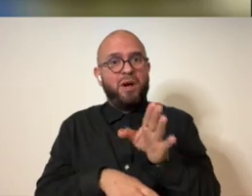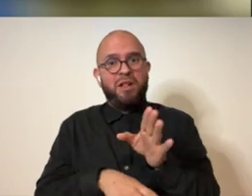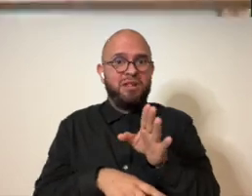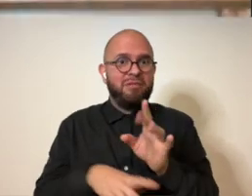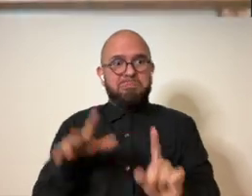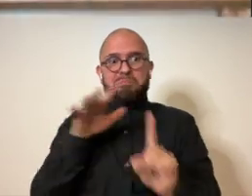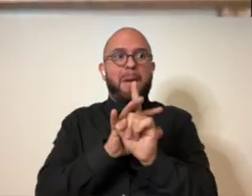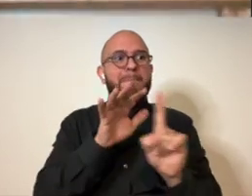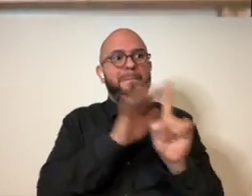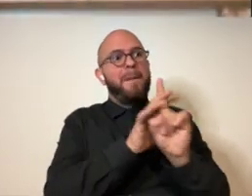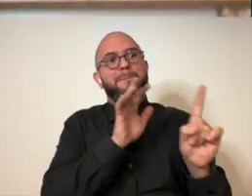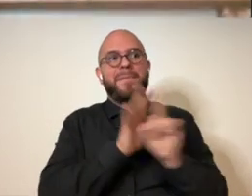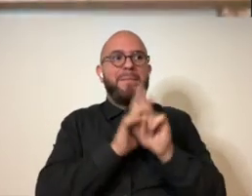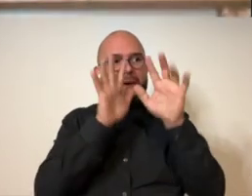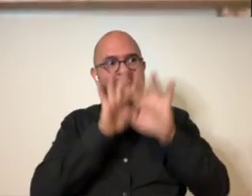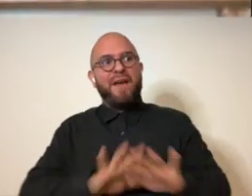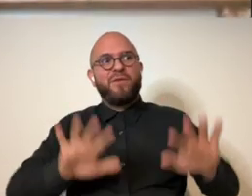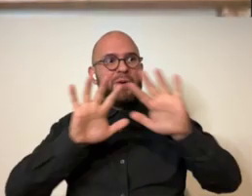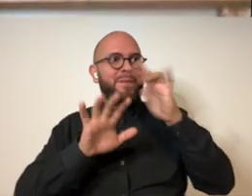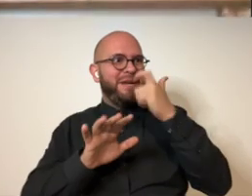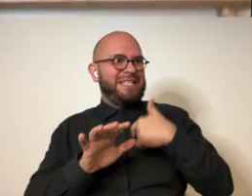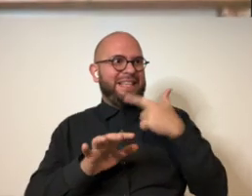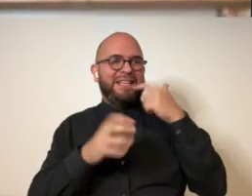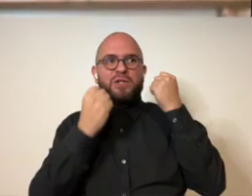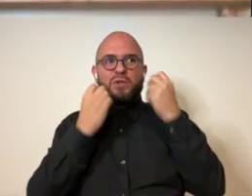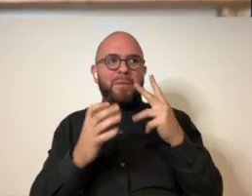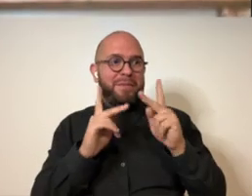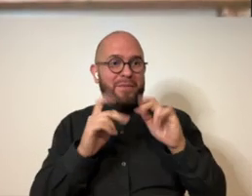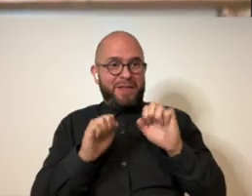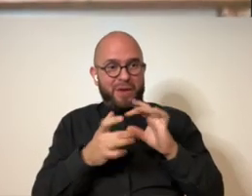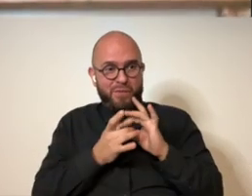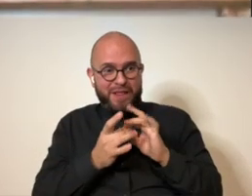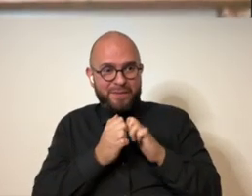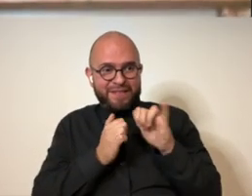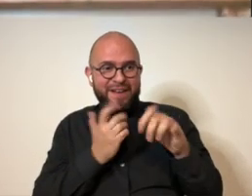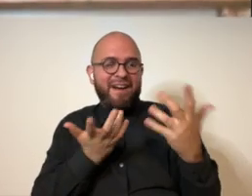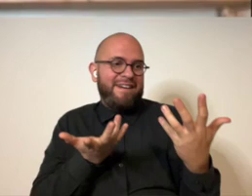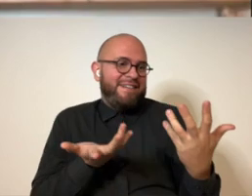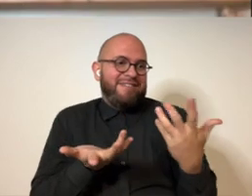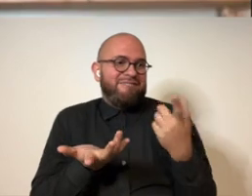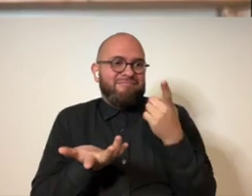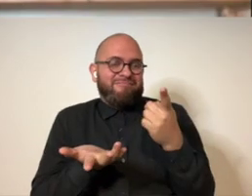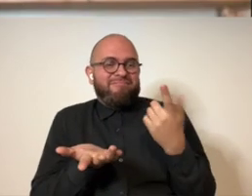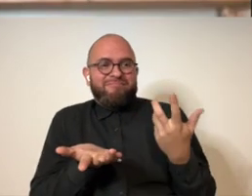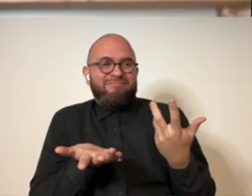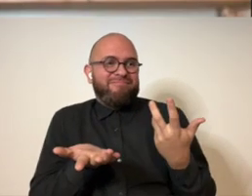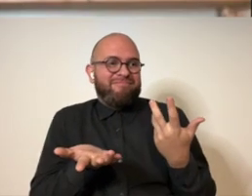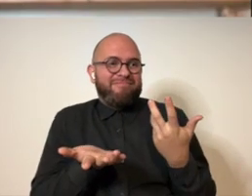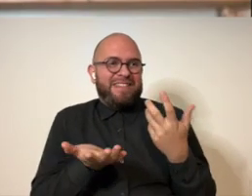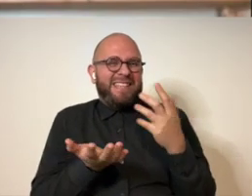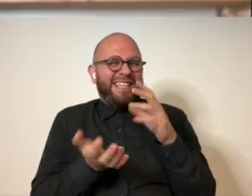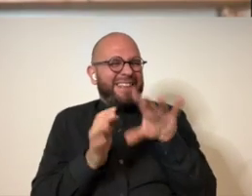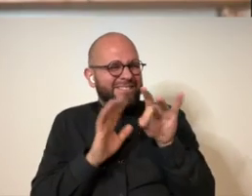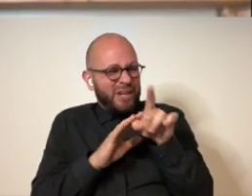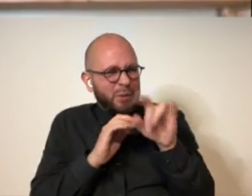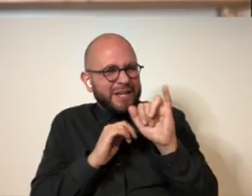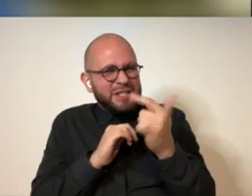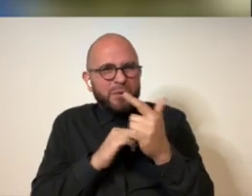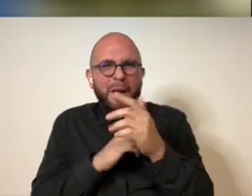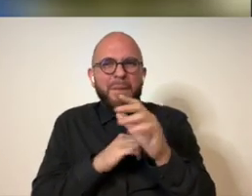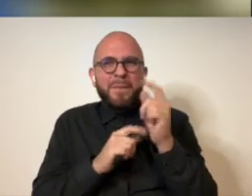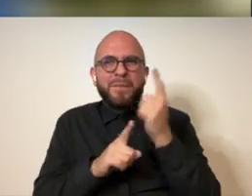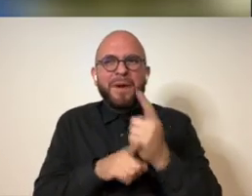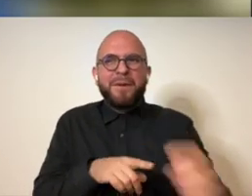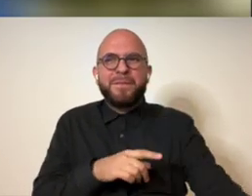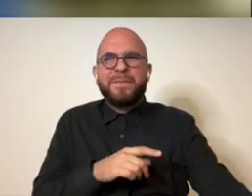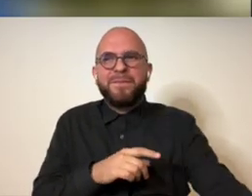Who knows? Maybe the red flag pieces will be hopping up everywhere, because I think a lot of people can relate to that.